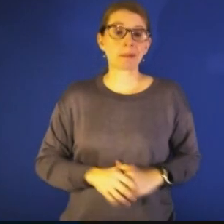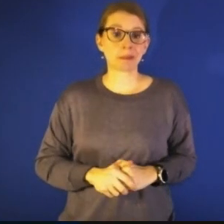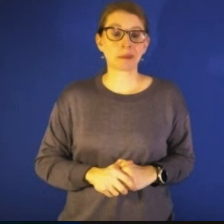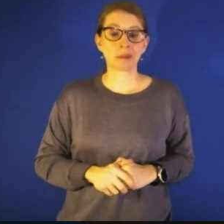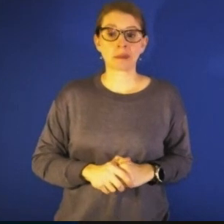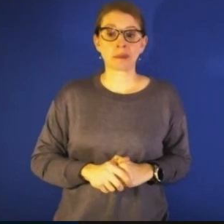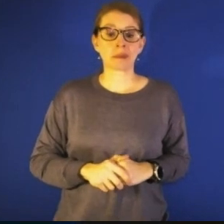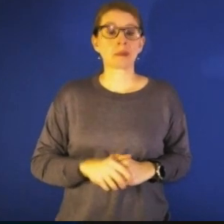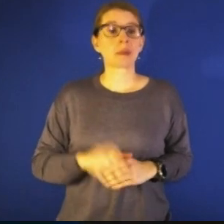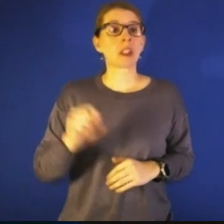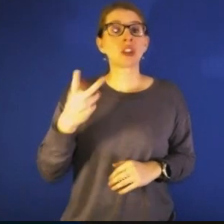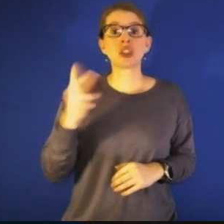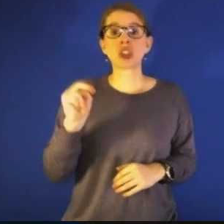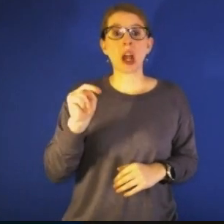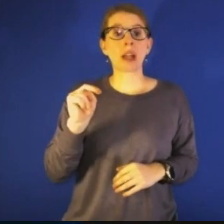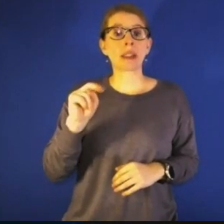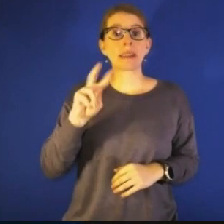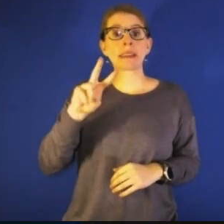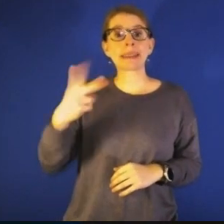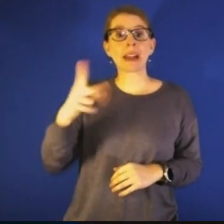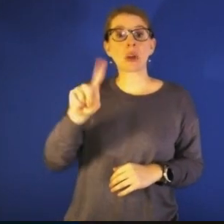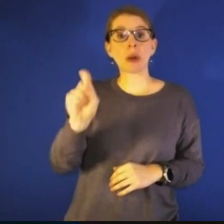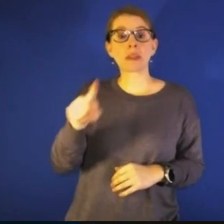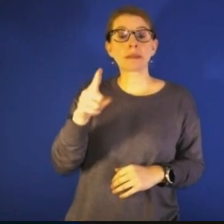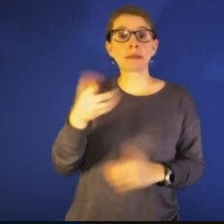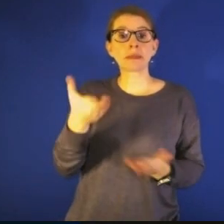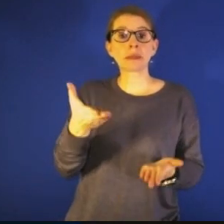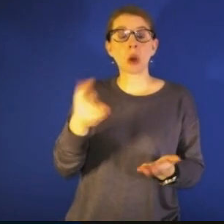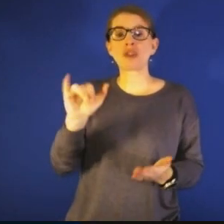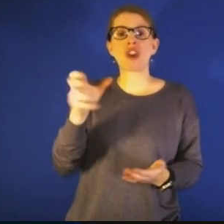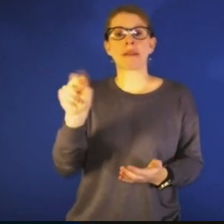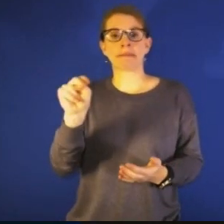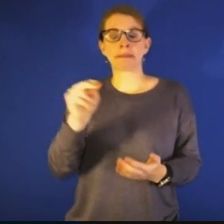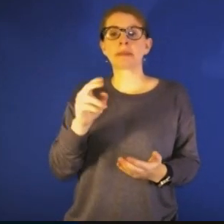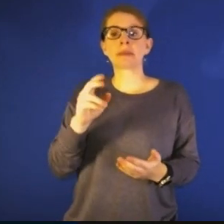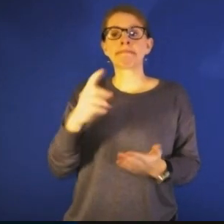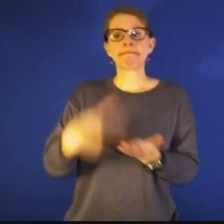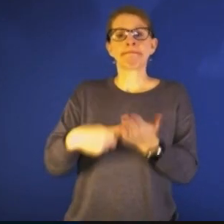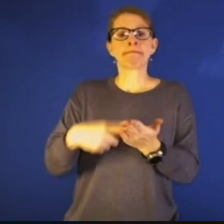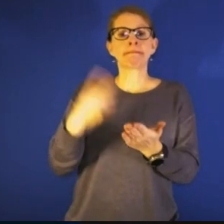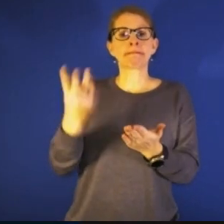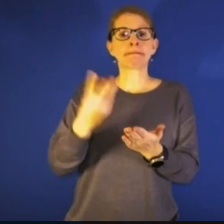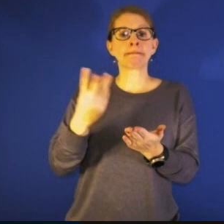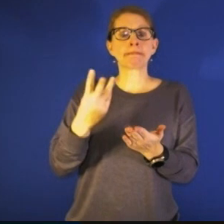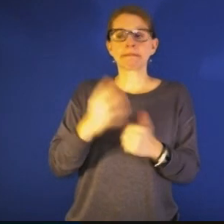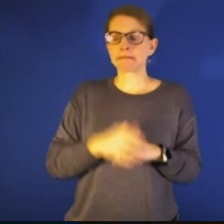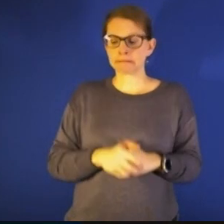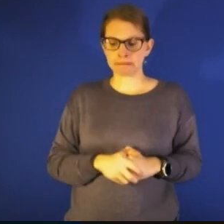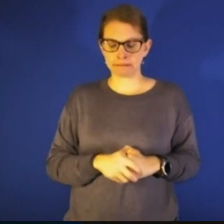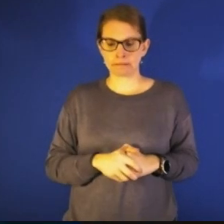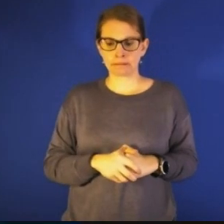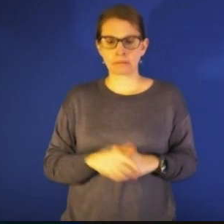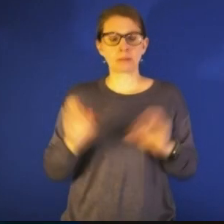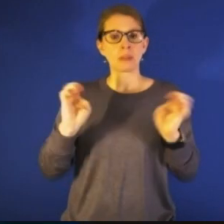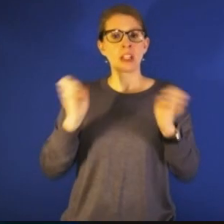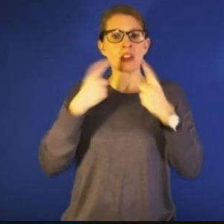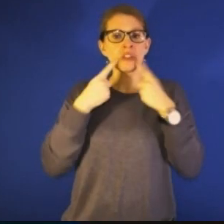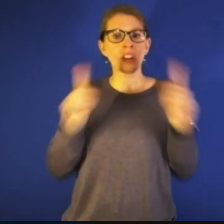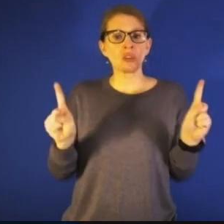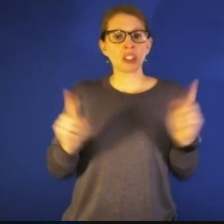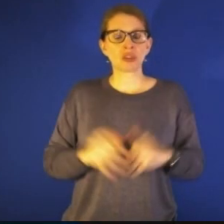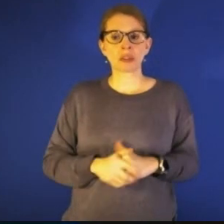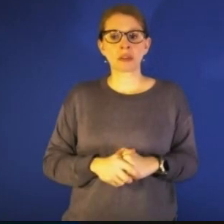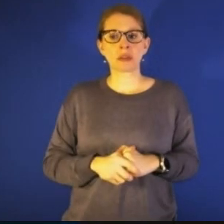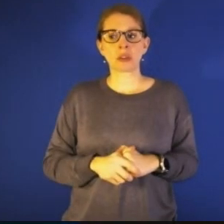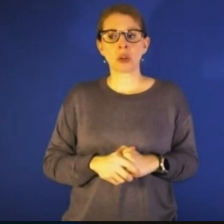Did. John, go ahead with your second question. Yeah, there was some talk Wednesday that the emergency declaration